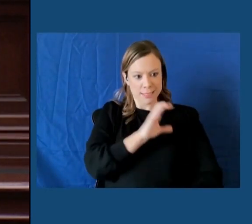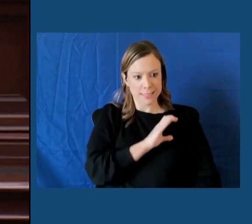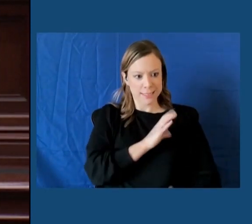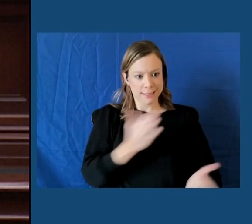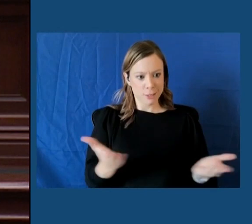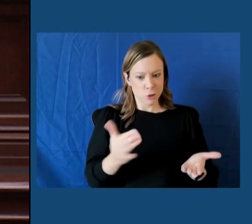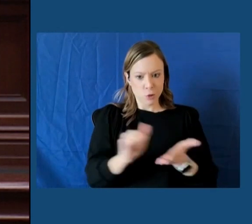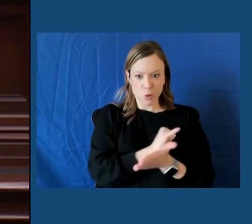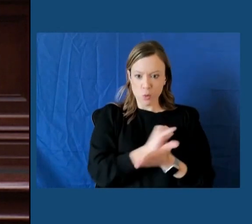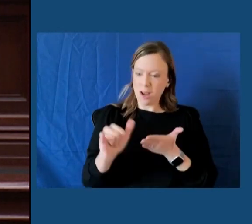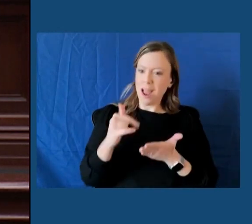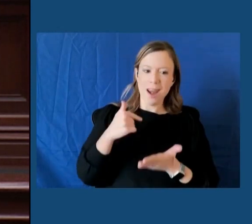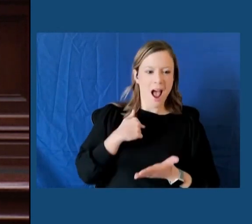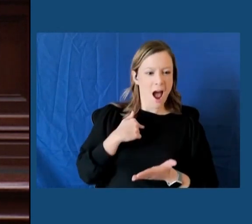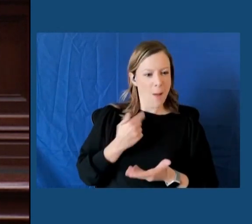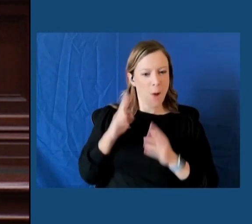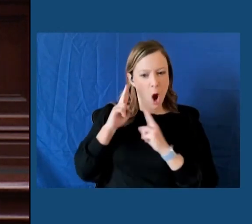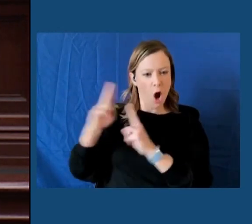of today.